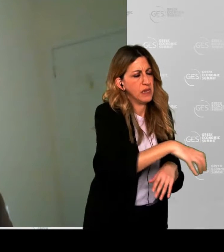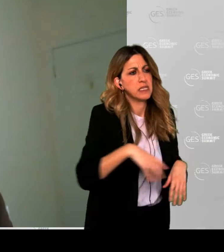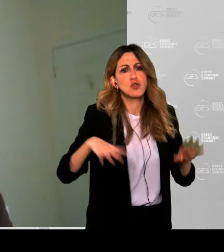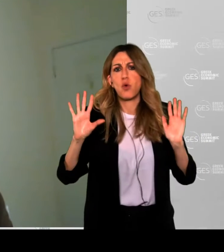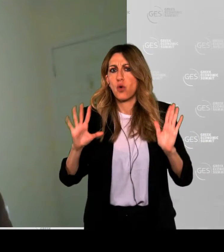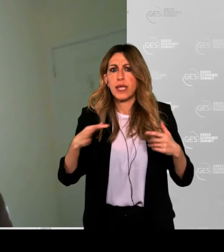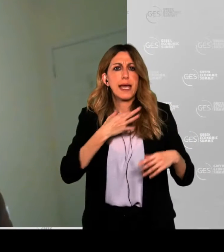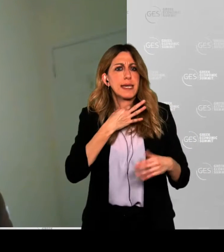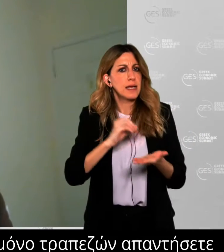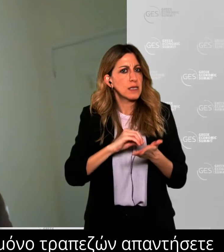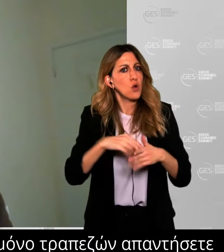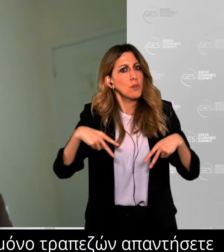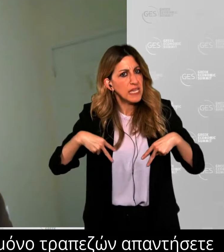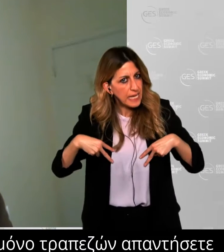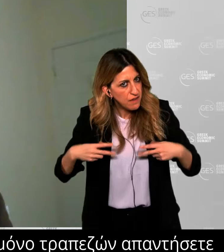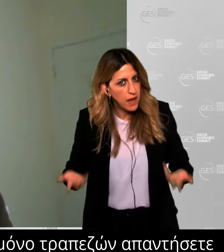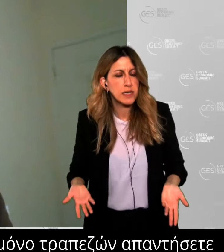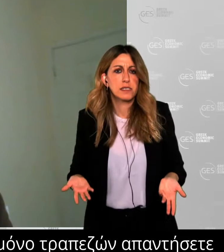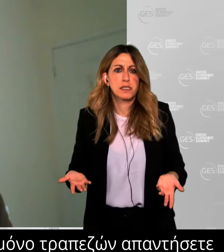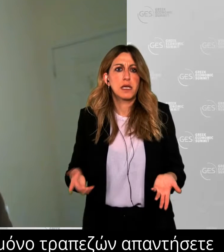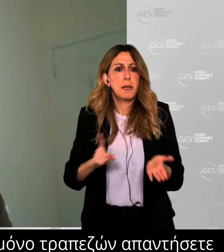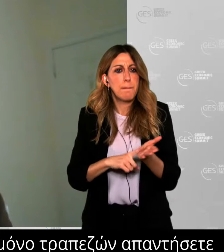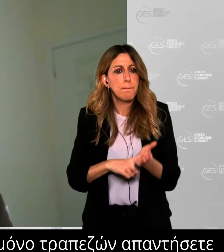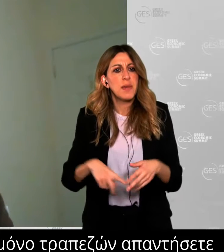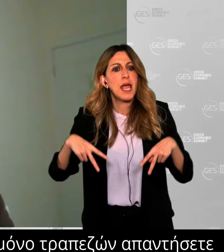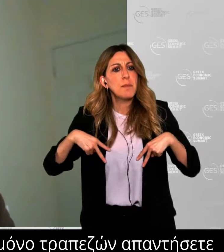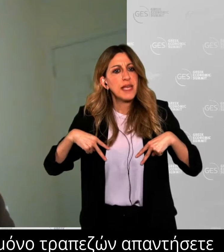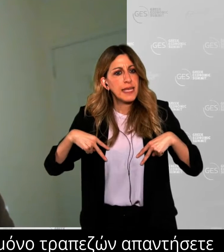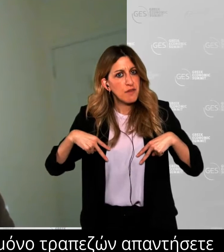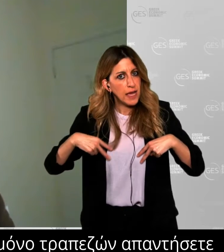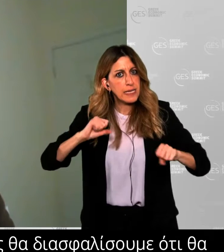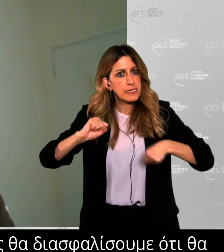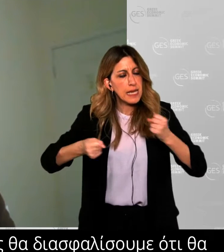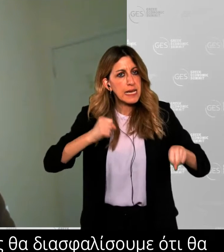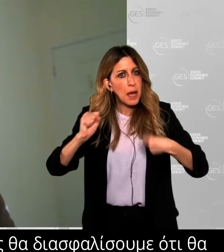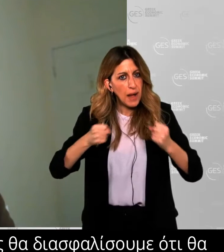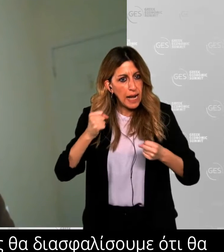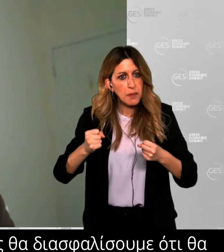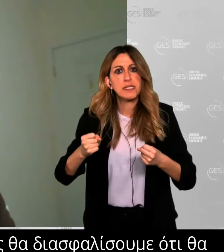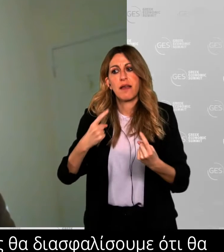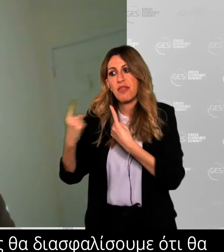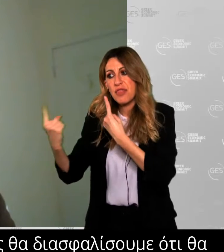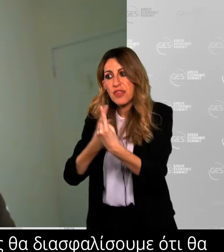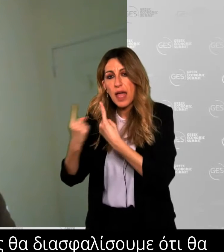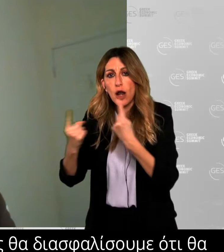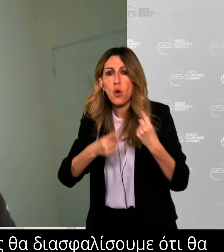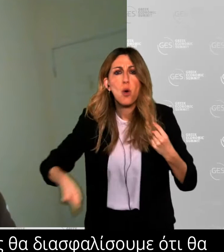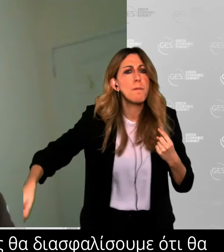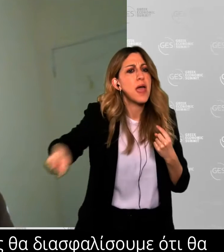that we are in dialogue with all the stakeholders who will create that net zero operating environment that we're all striving for?